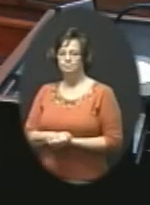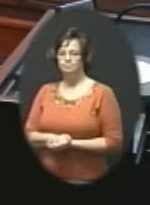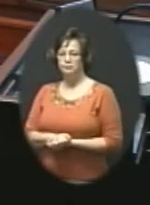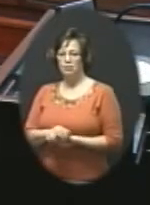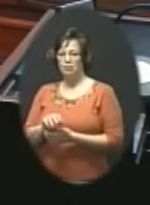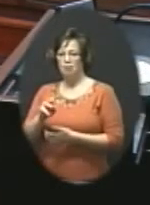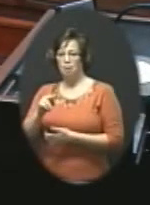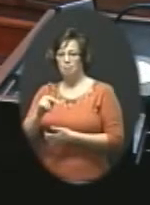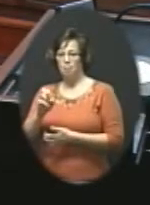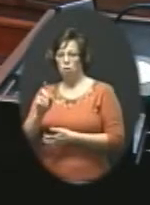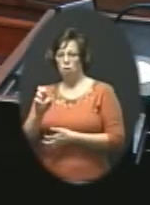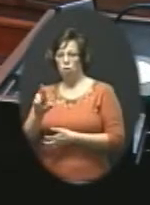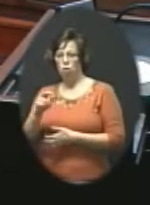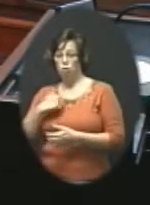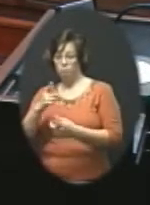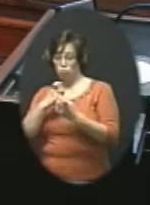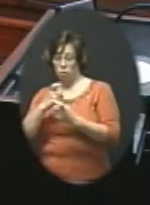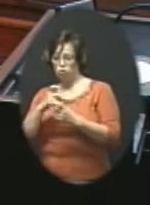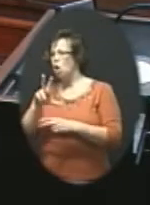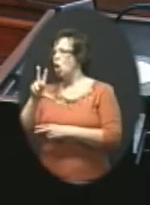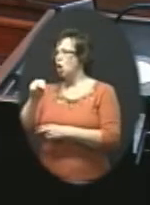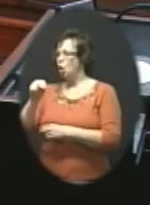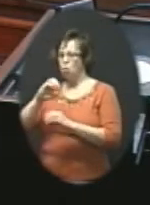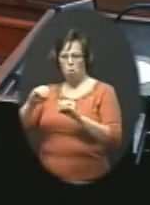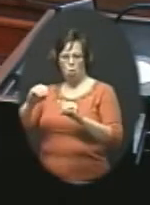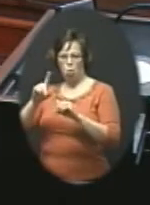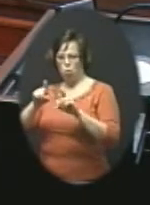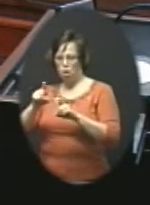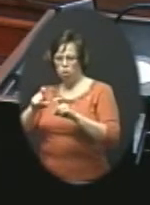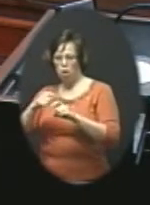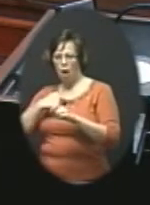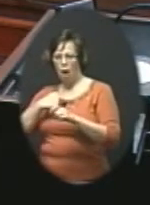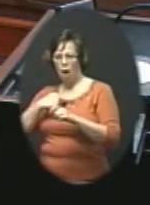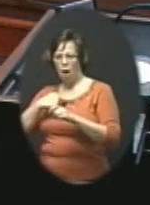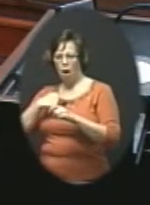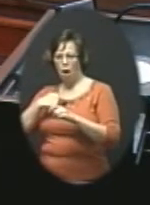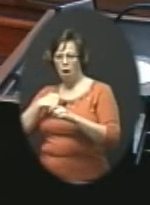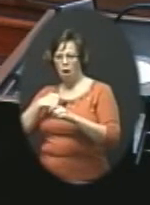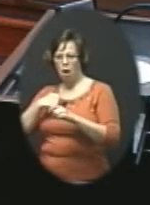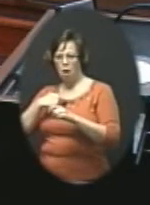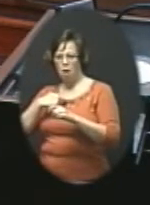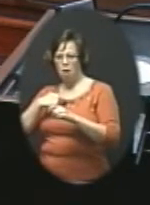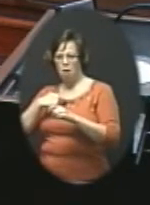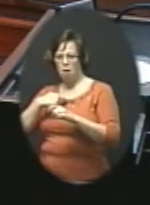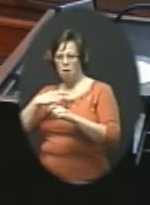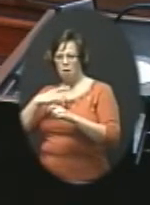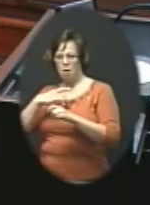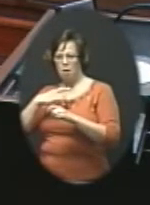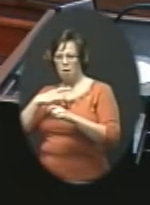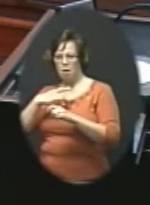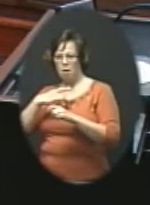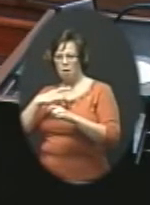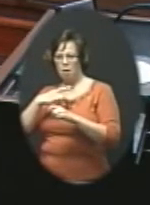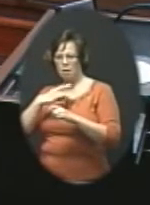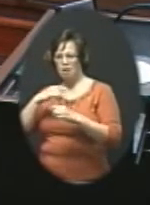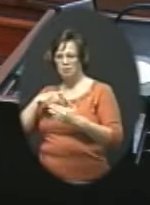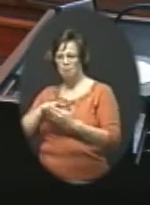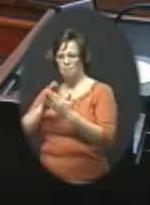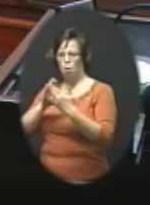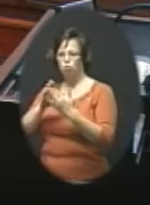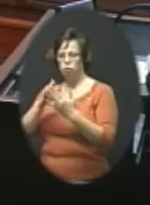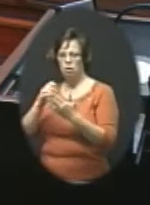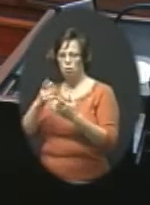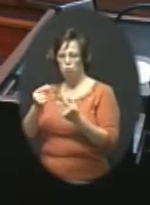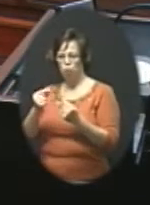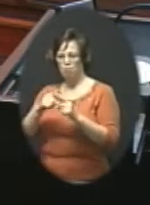Mr. Parker, did you have some questions? No, I didn't have any questions. I was like the president, the approach that we're taking, but I